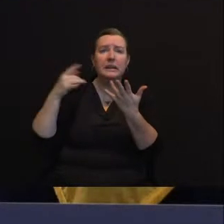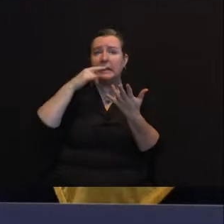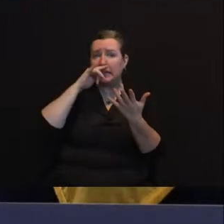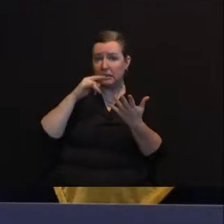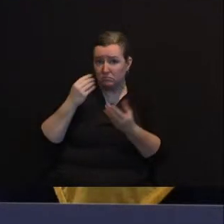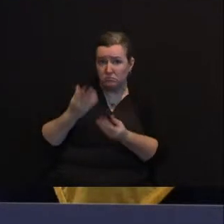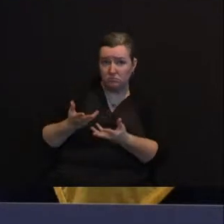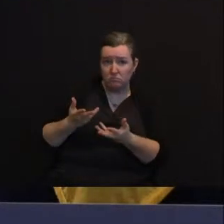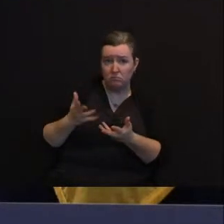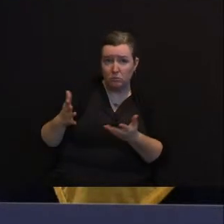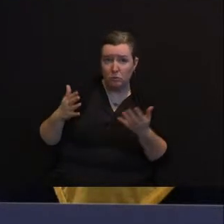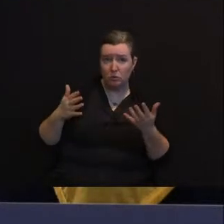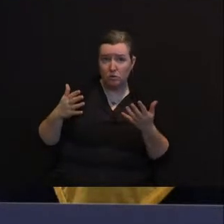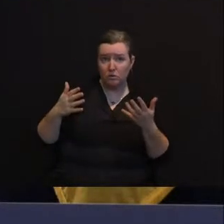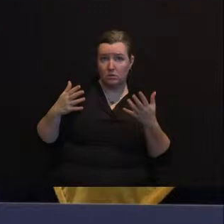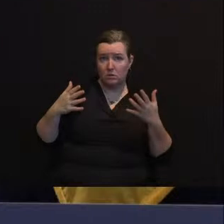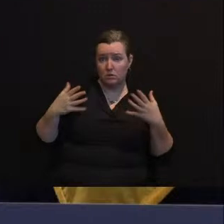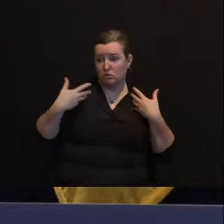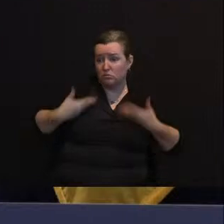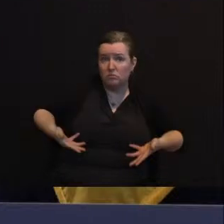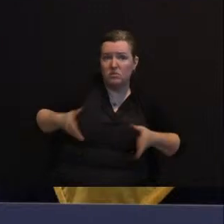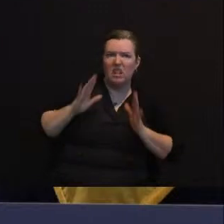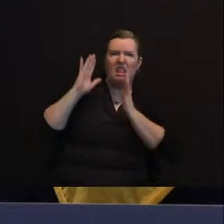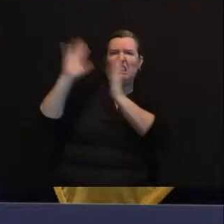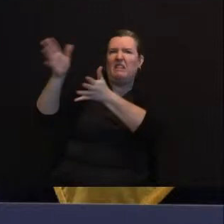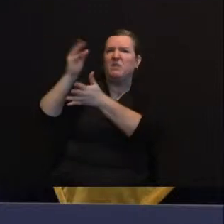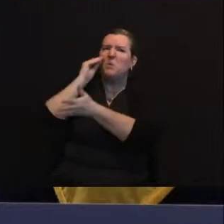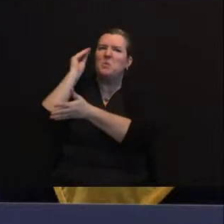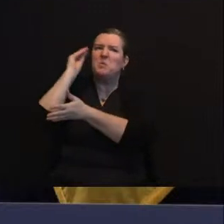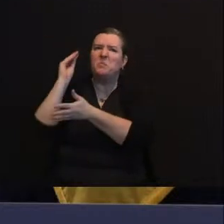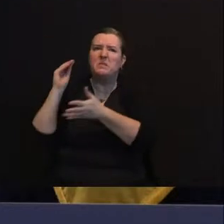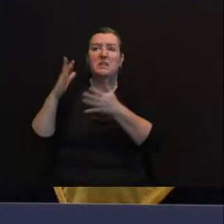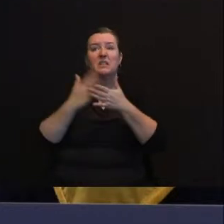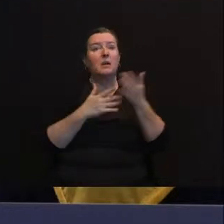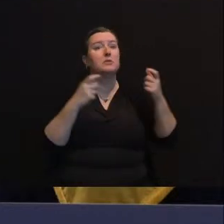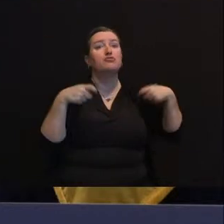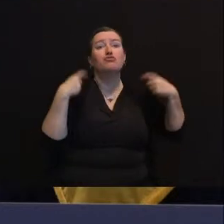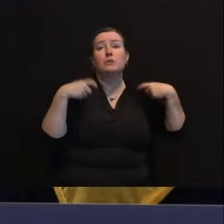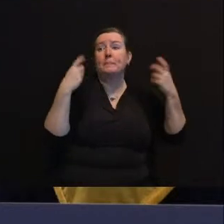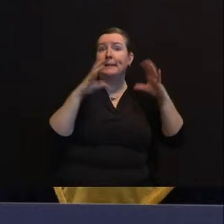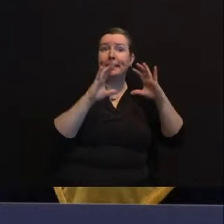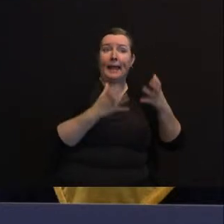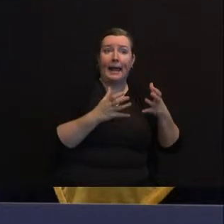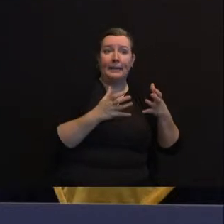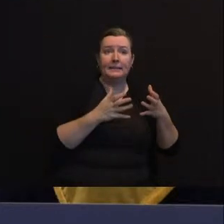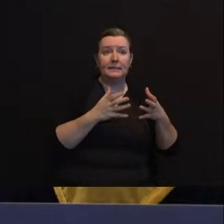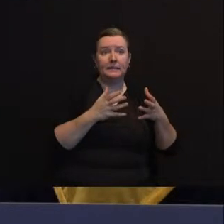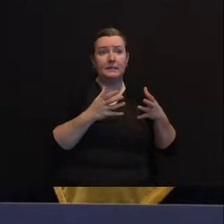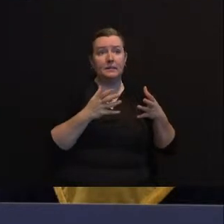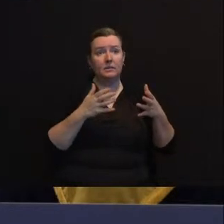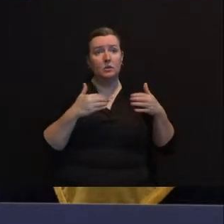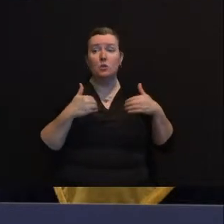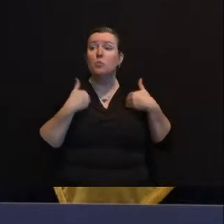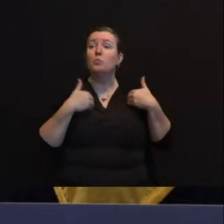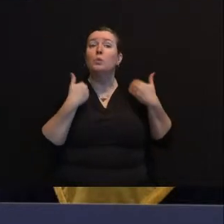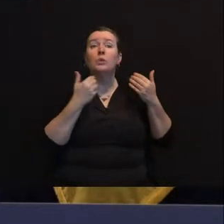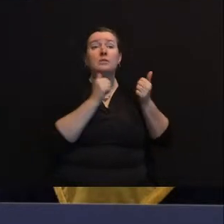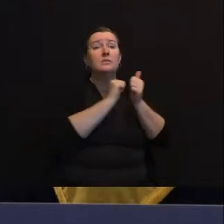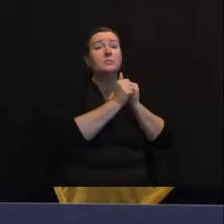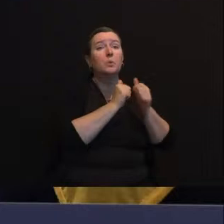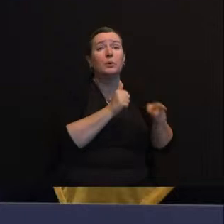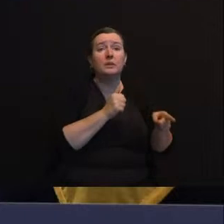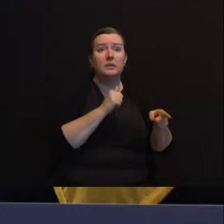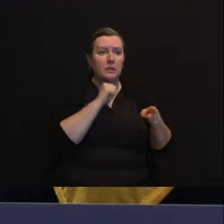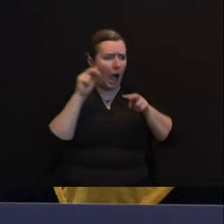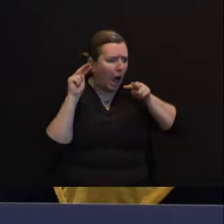at home, and other examples of gymnastics classes and things like that. You know, with youth sports not being able to be